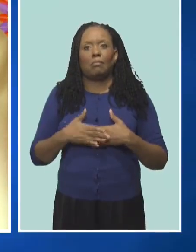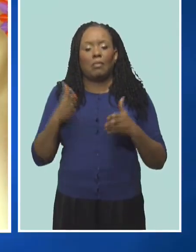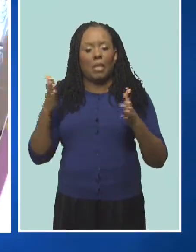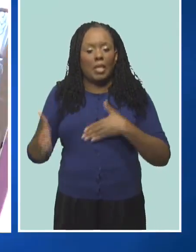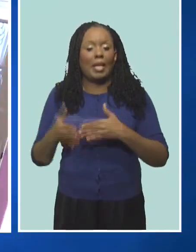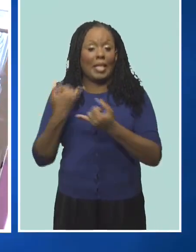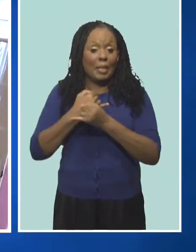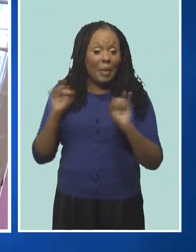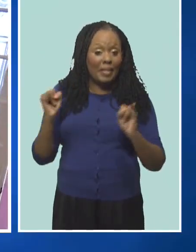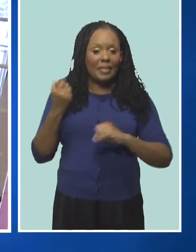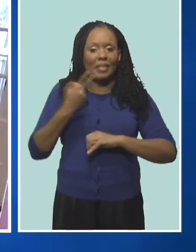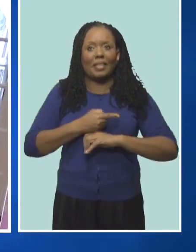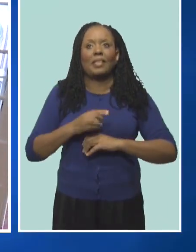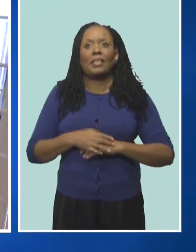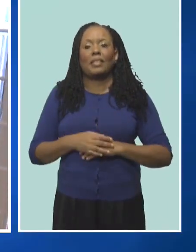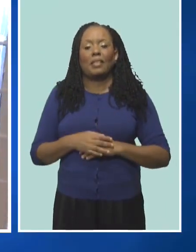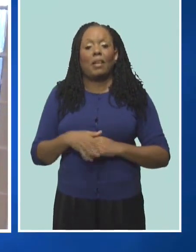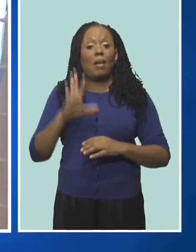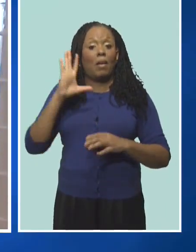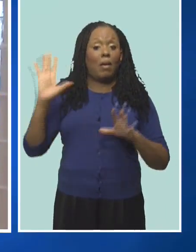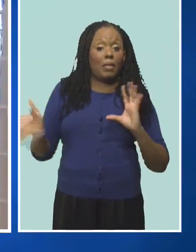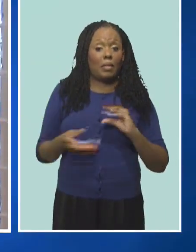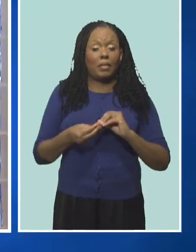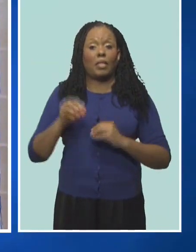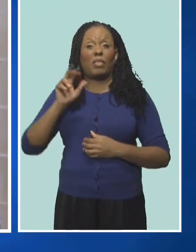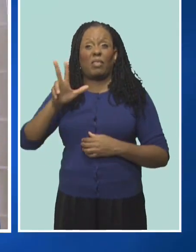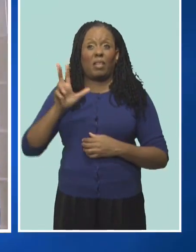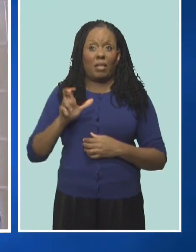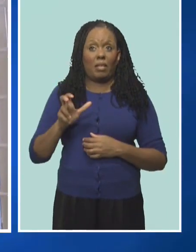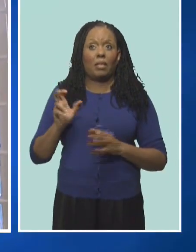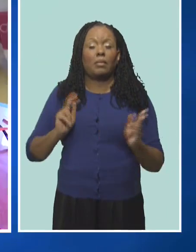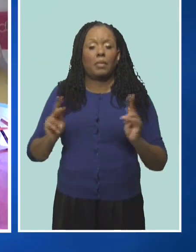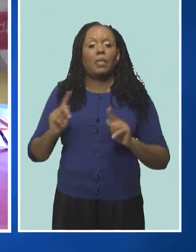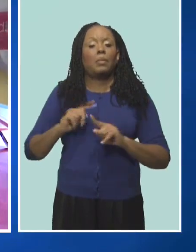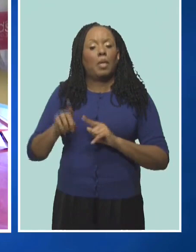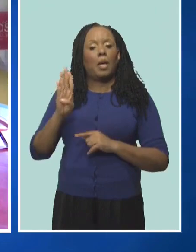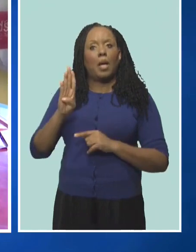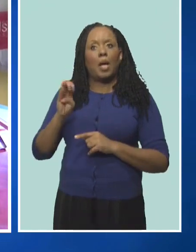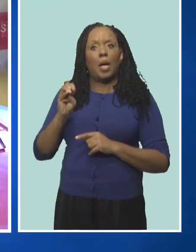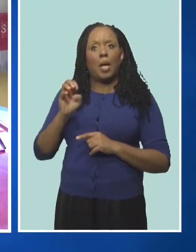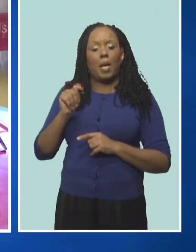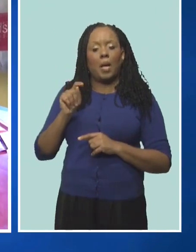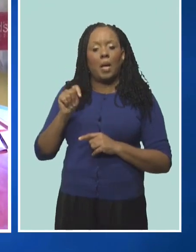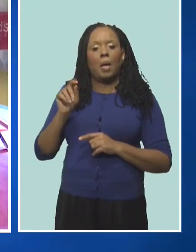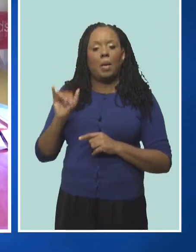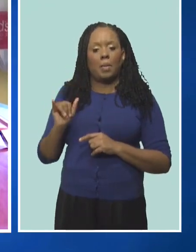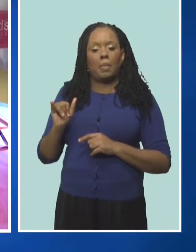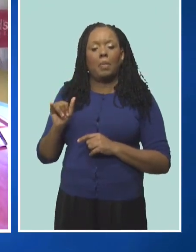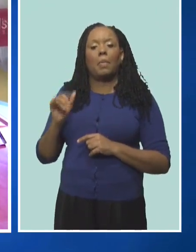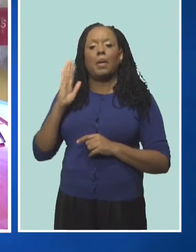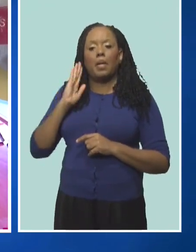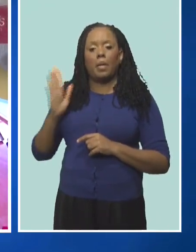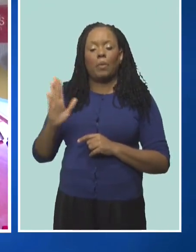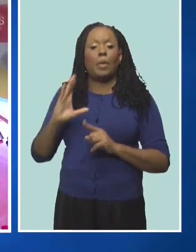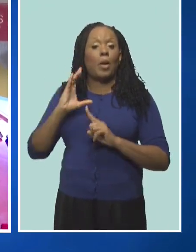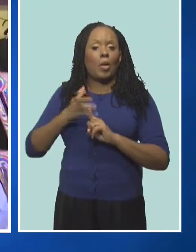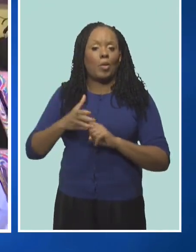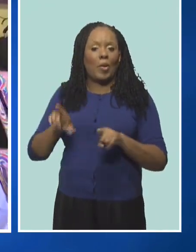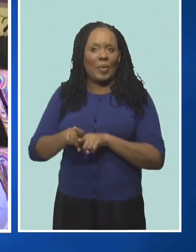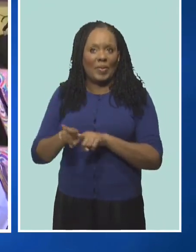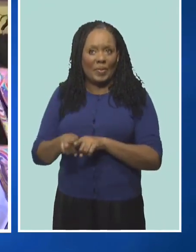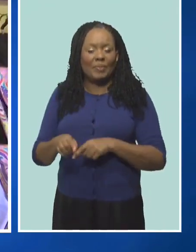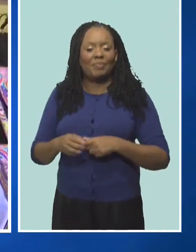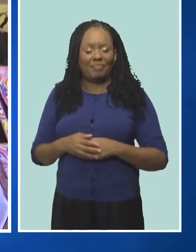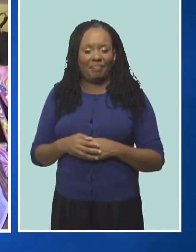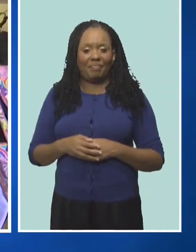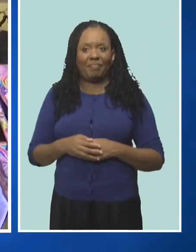join her 300-strong members on the road, wearing a special costume in memory of her departed friend. This year, I must say, I'm